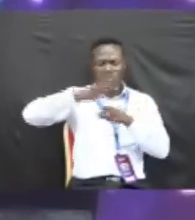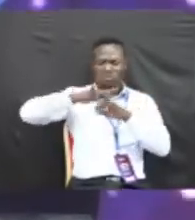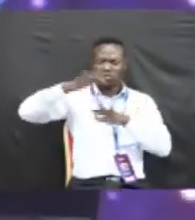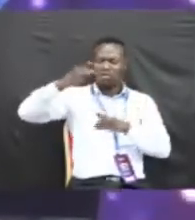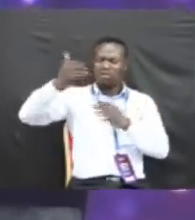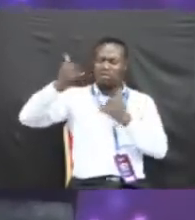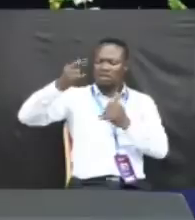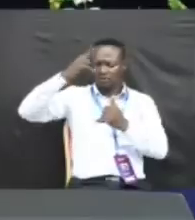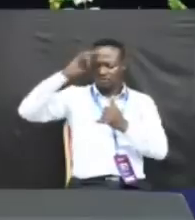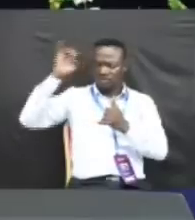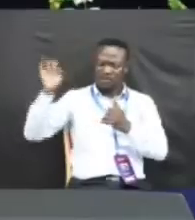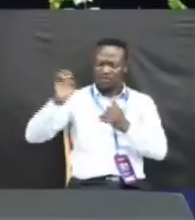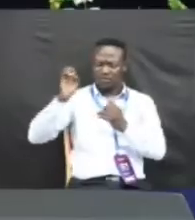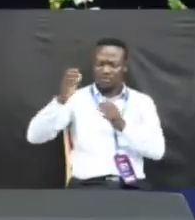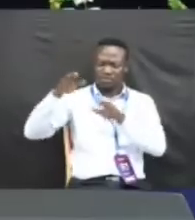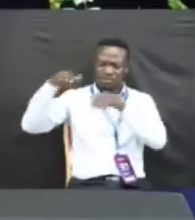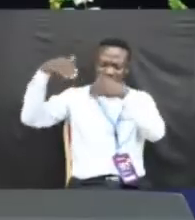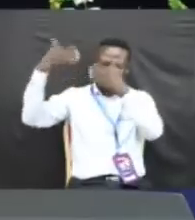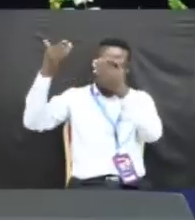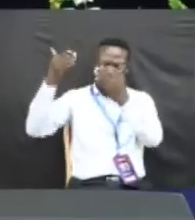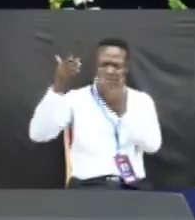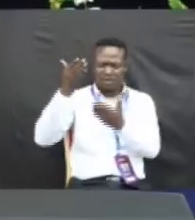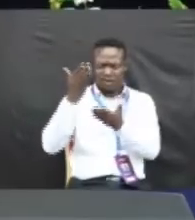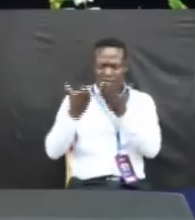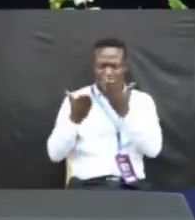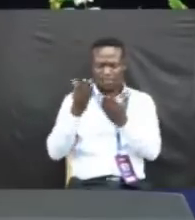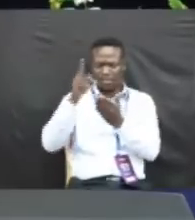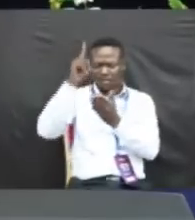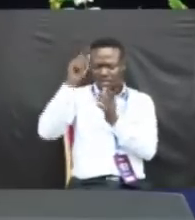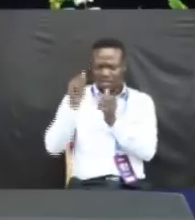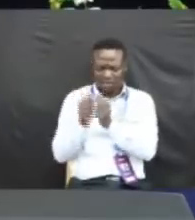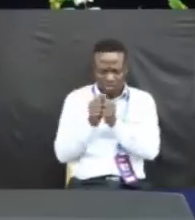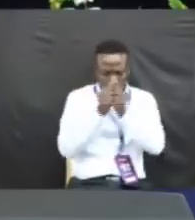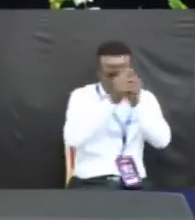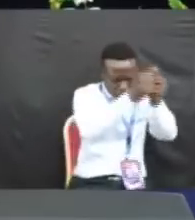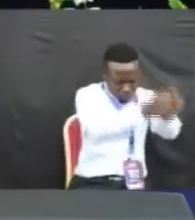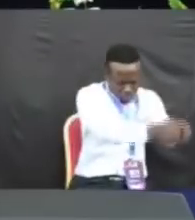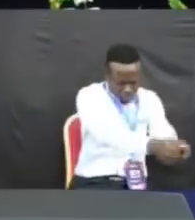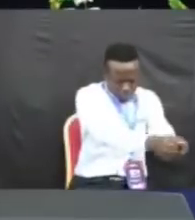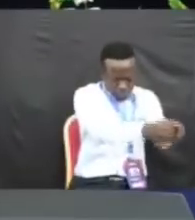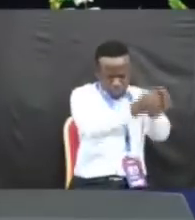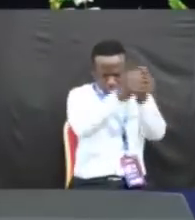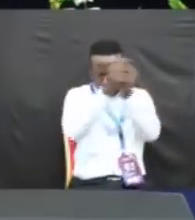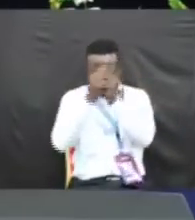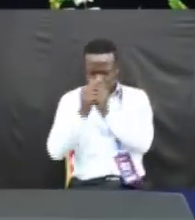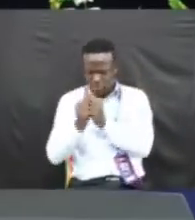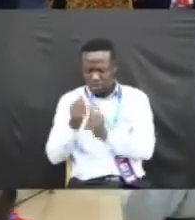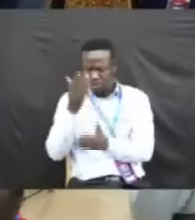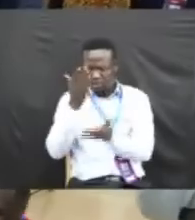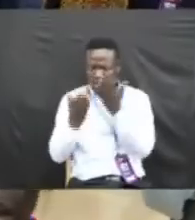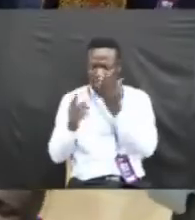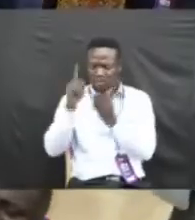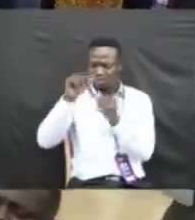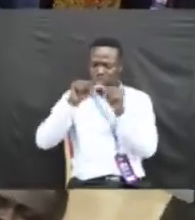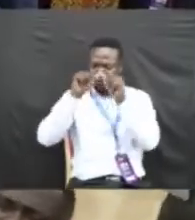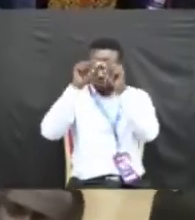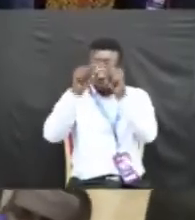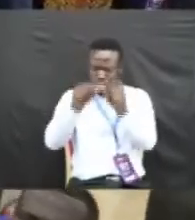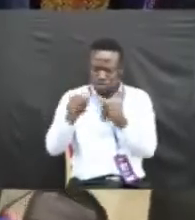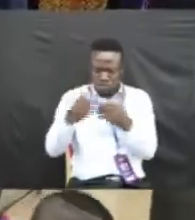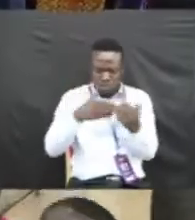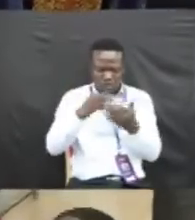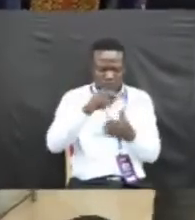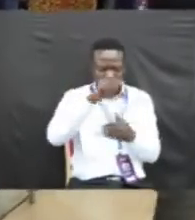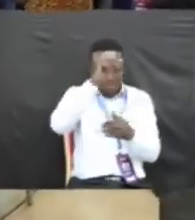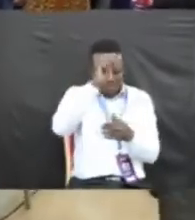more. May he be with you in your going out and coming in. and may he continue to supply the needs